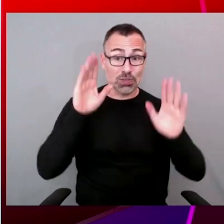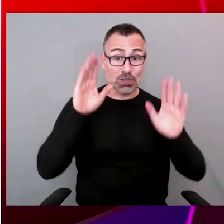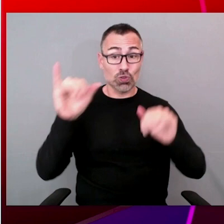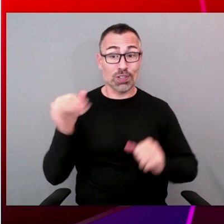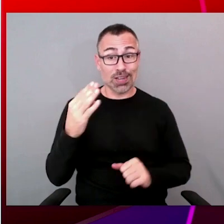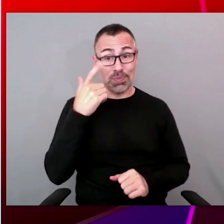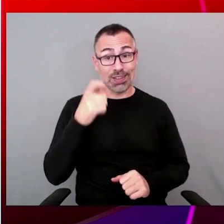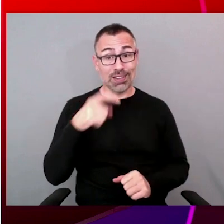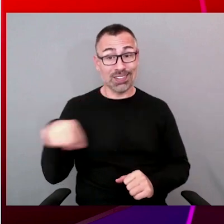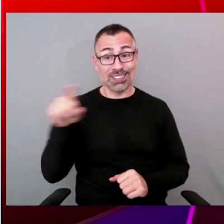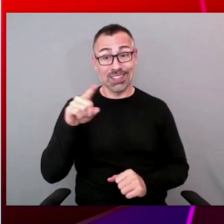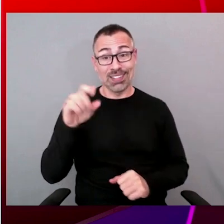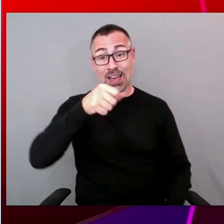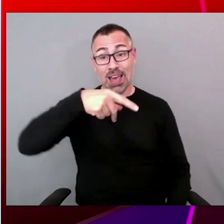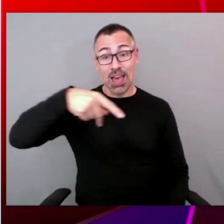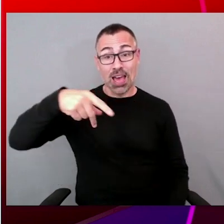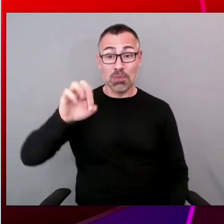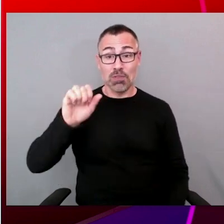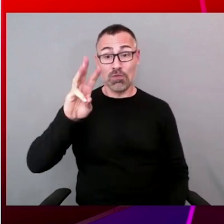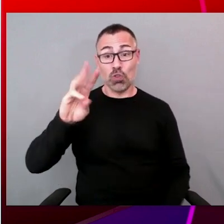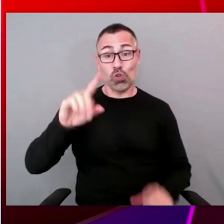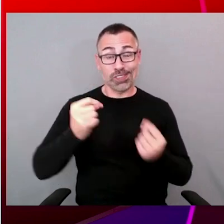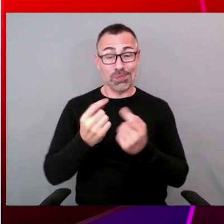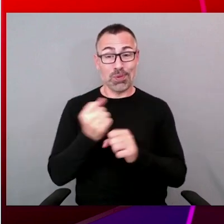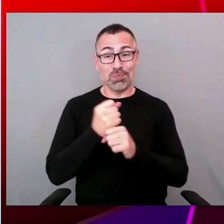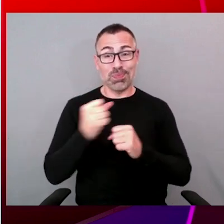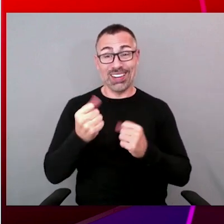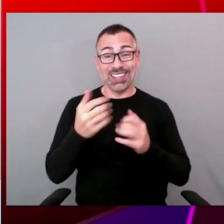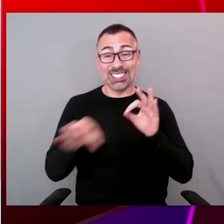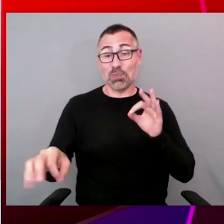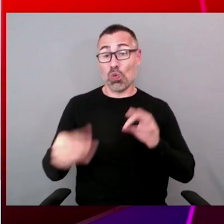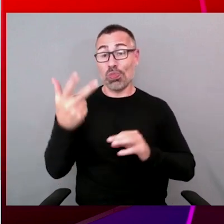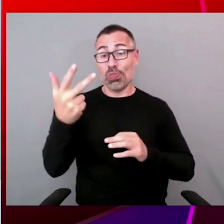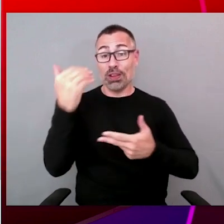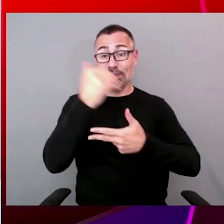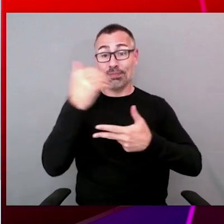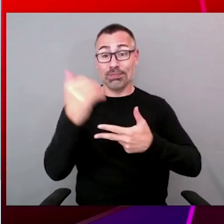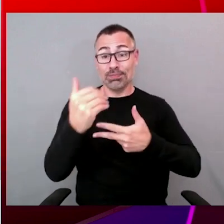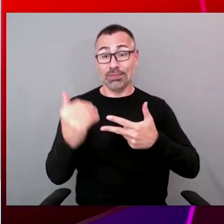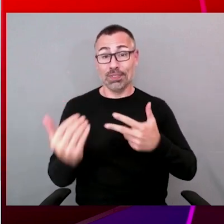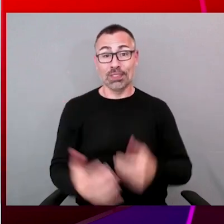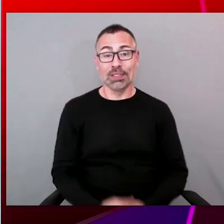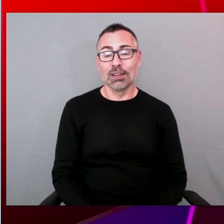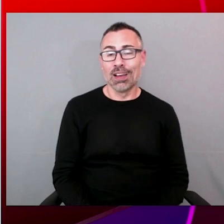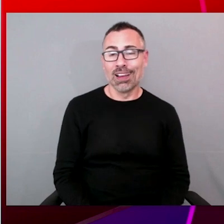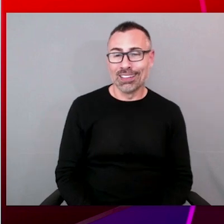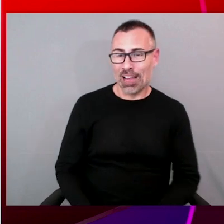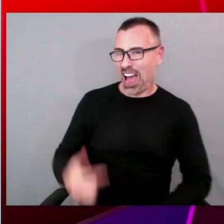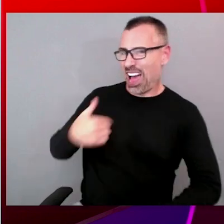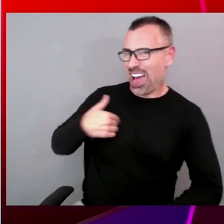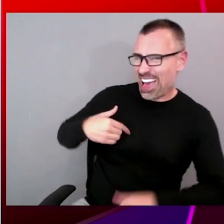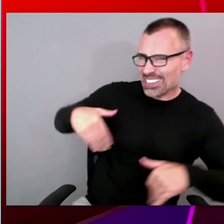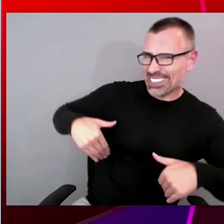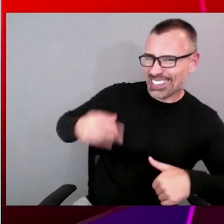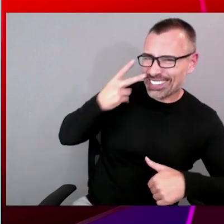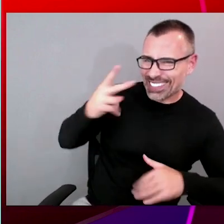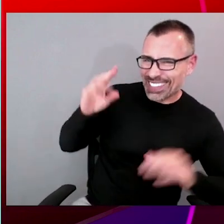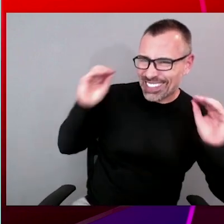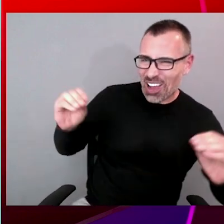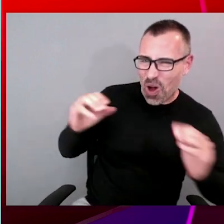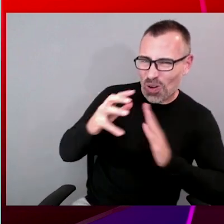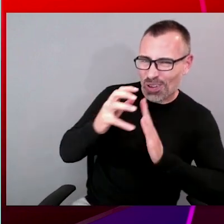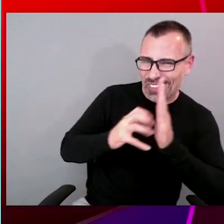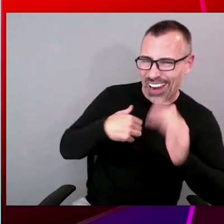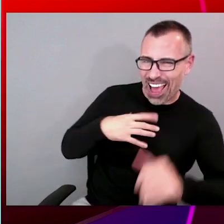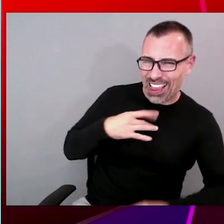team, we've simplified this to 3 clicks. And I was going to say, I still haven't seen any code. I know, yeah. Exactly.